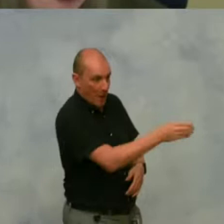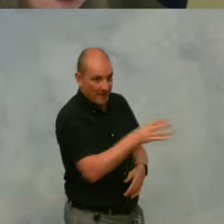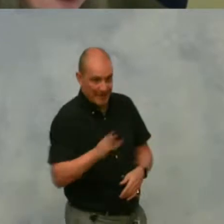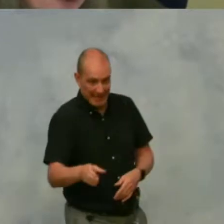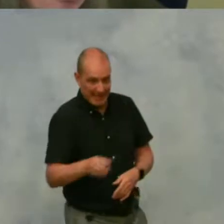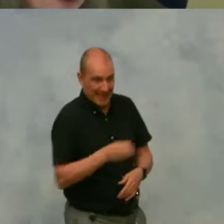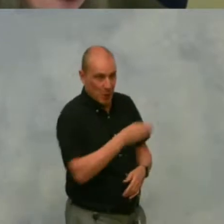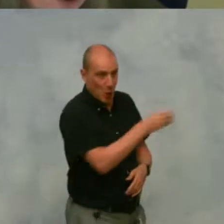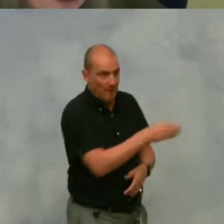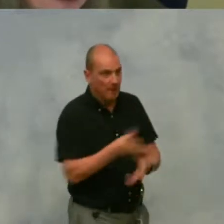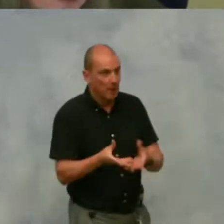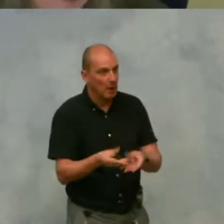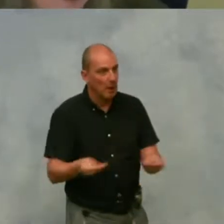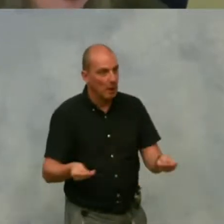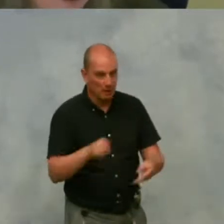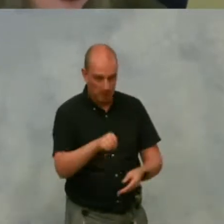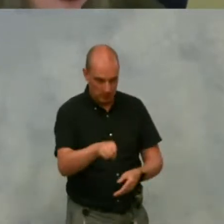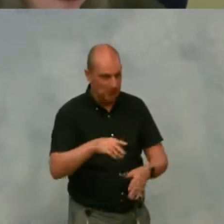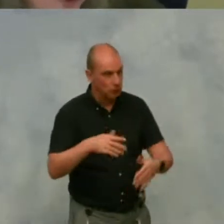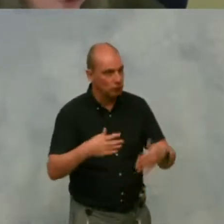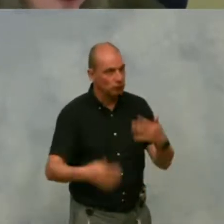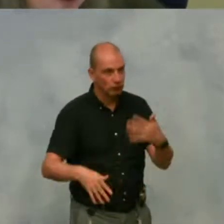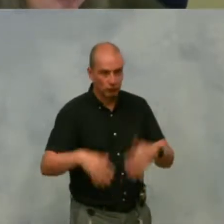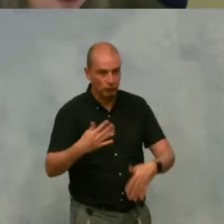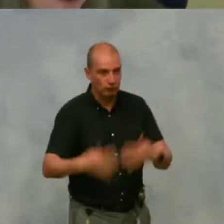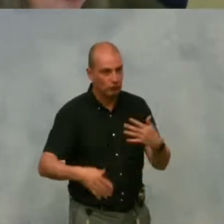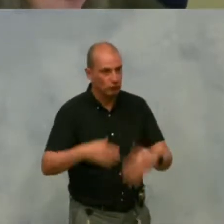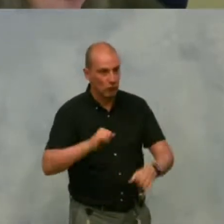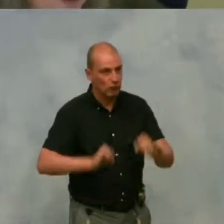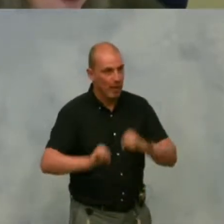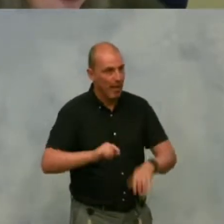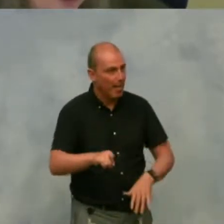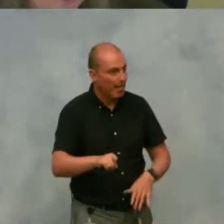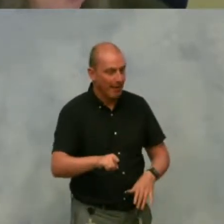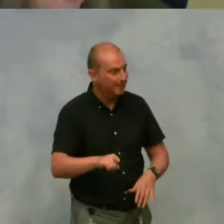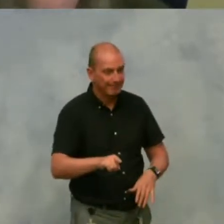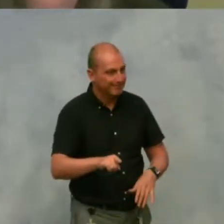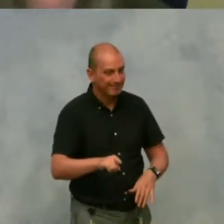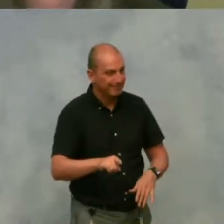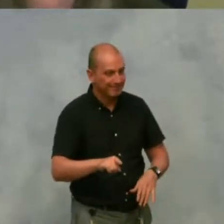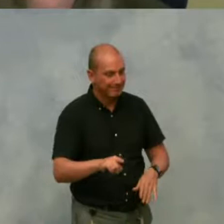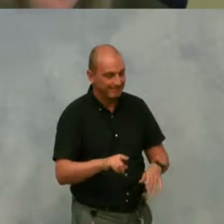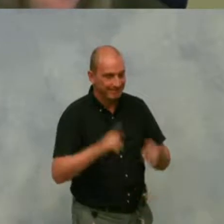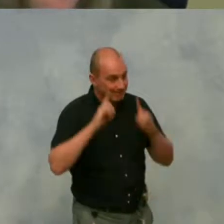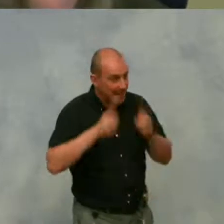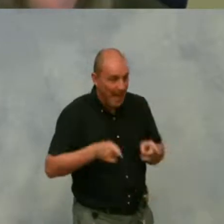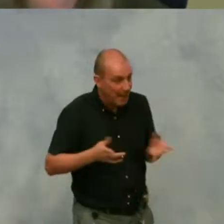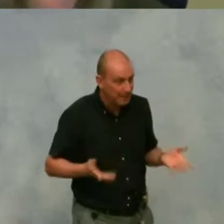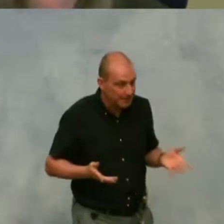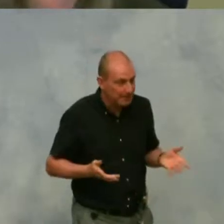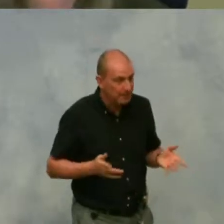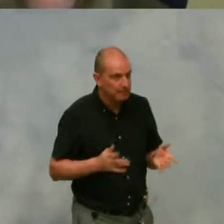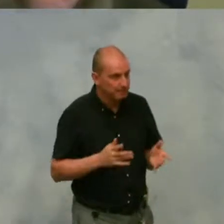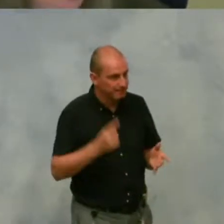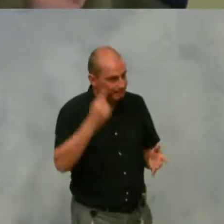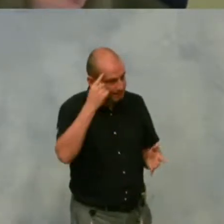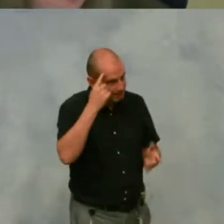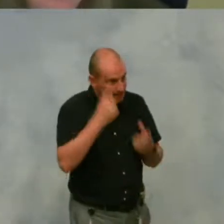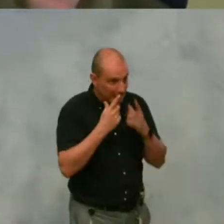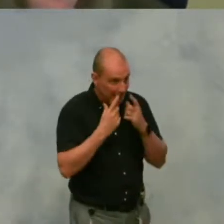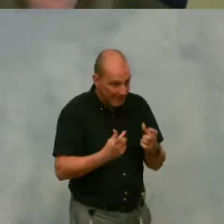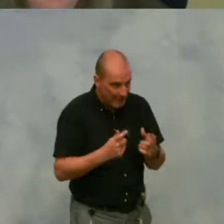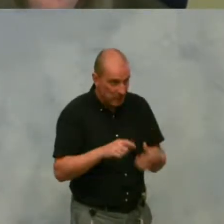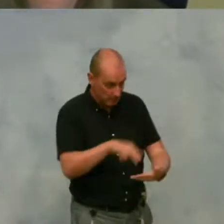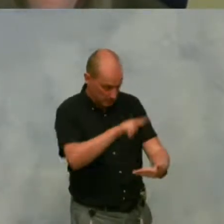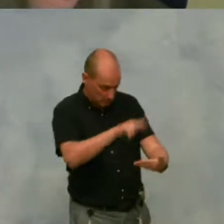from another workforce, again, that is in short supply? So As you can see in the report, there's quite a lot of activity around about the